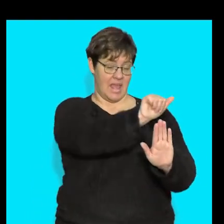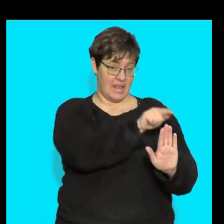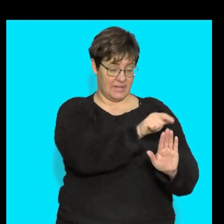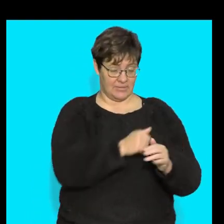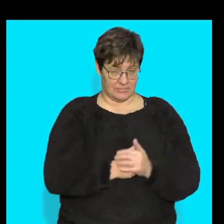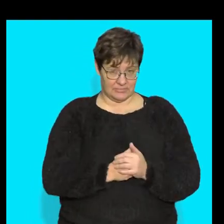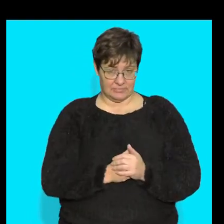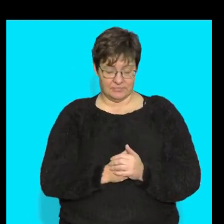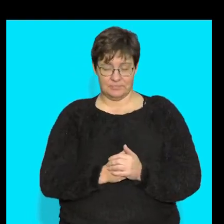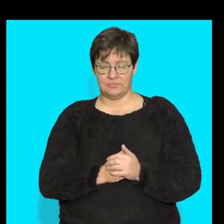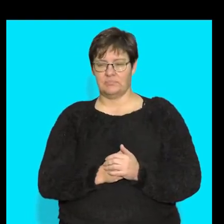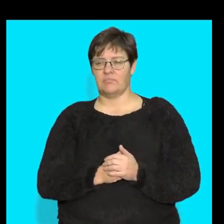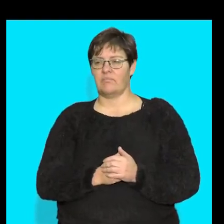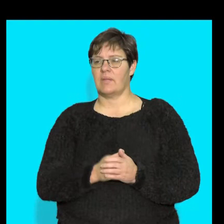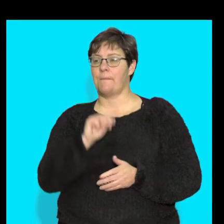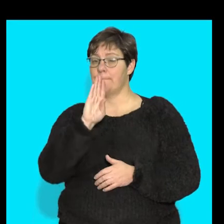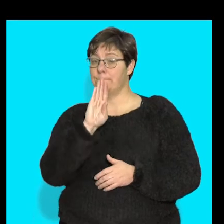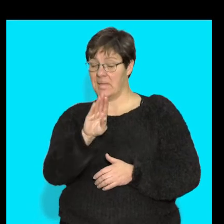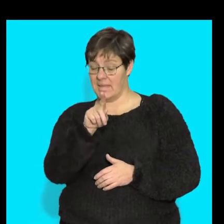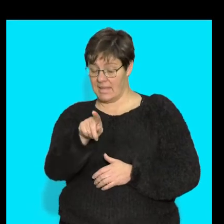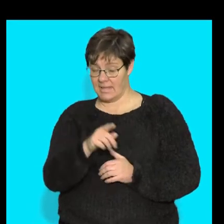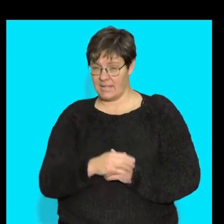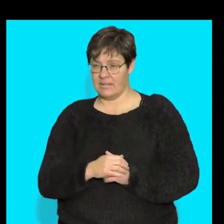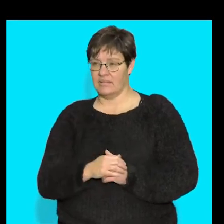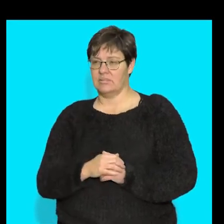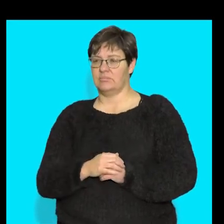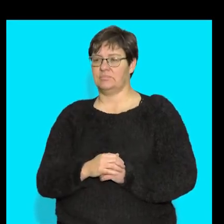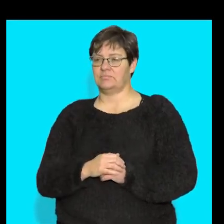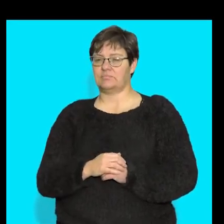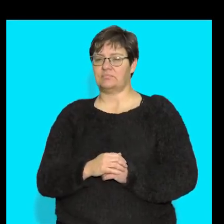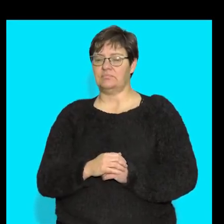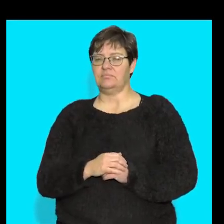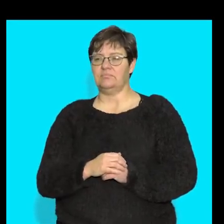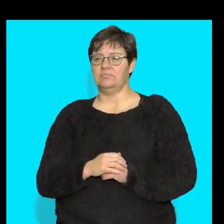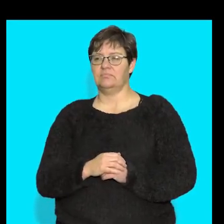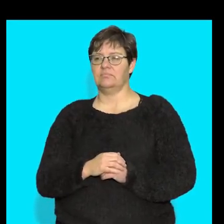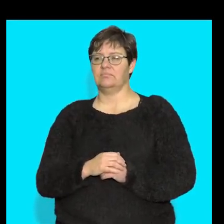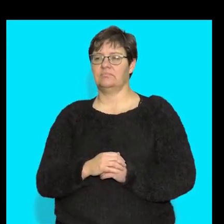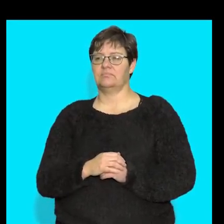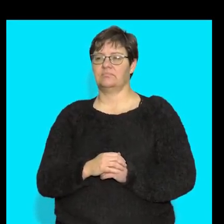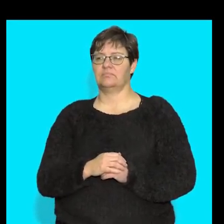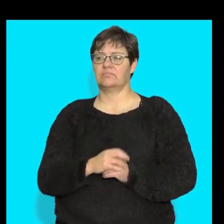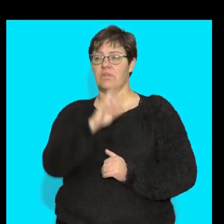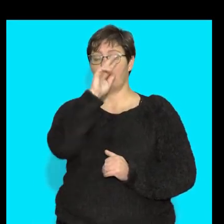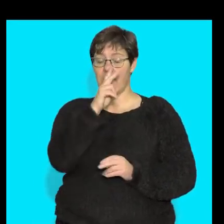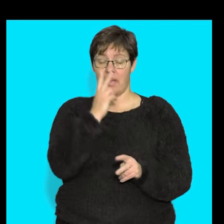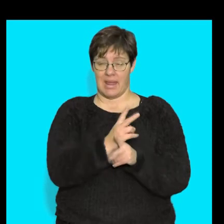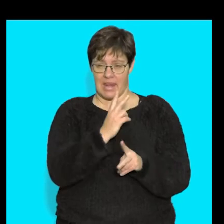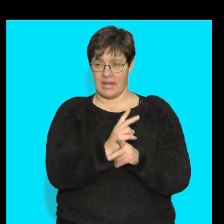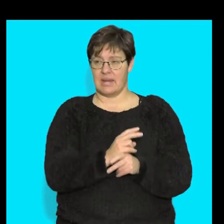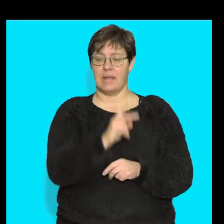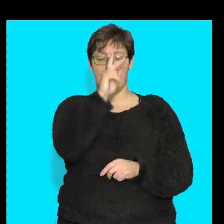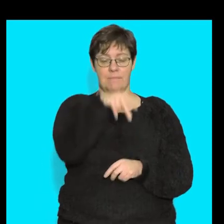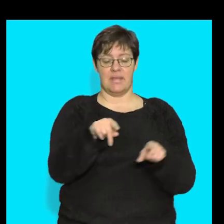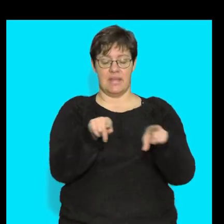first loan. Then the second loan, or the second bank, if she was to take it, remember again, it